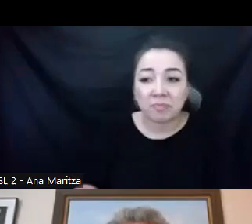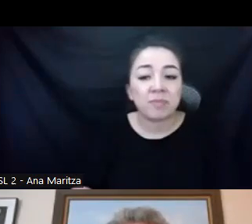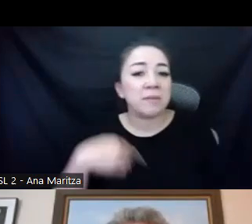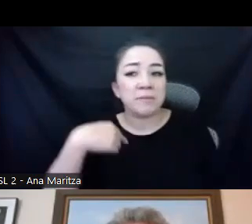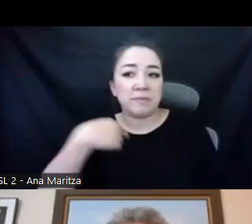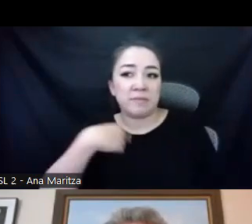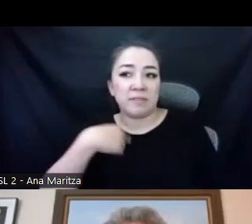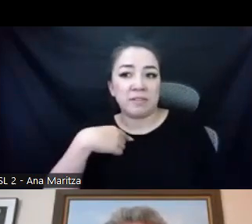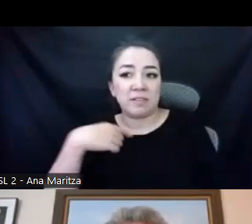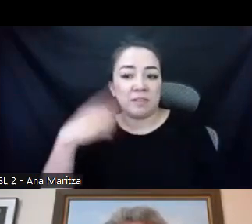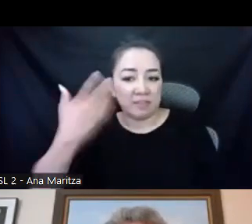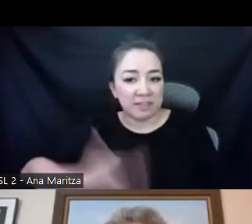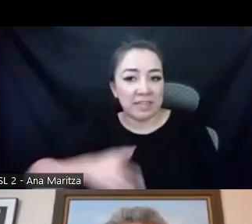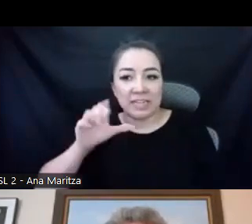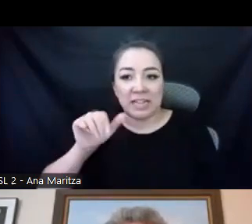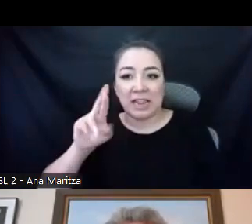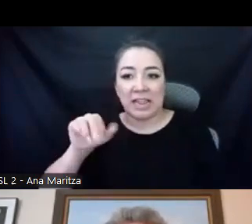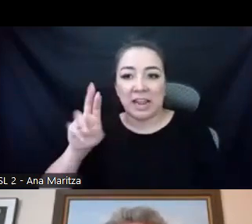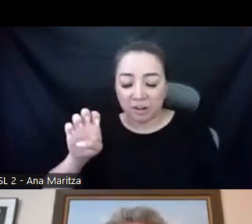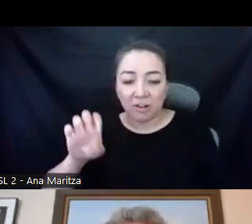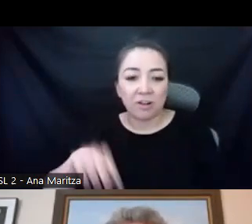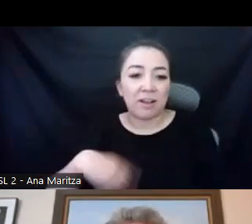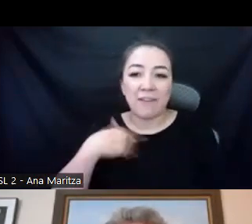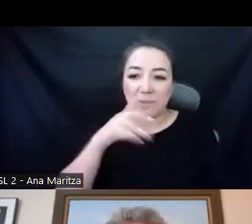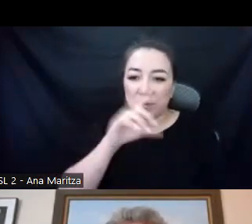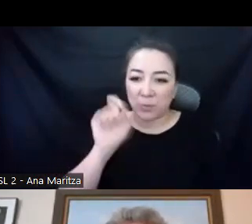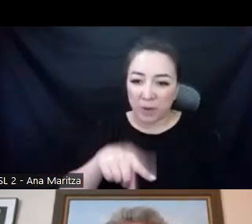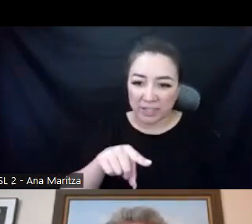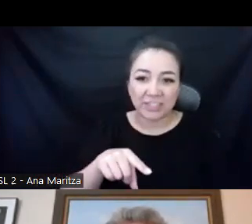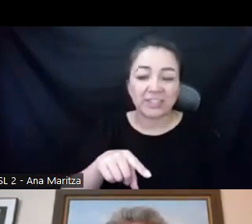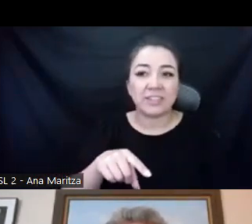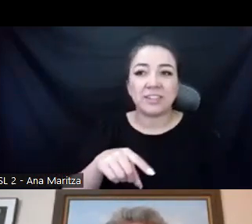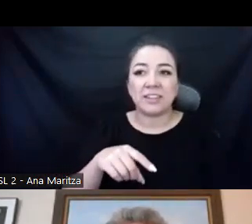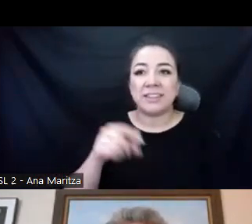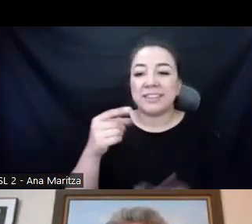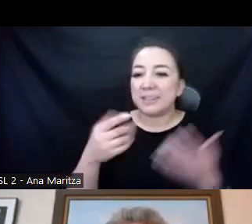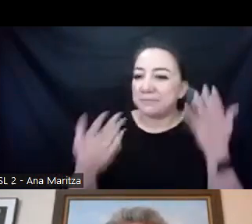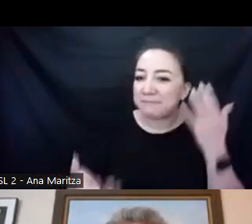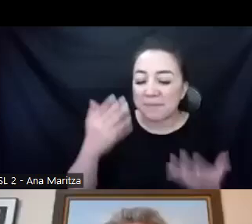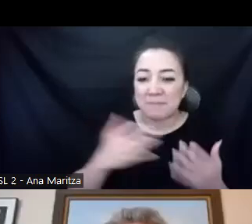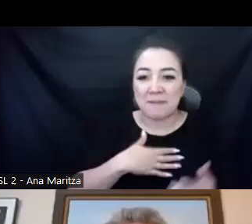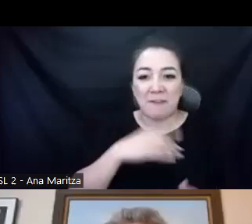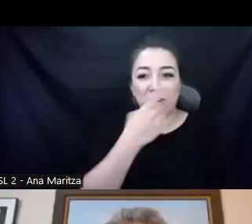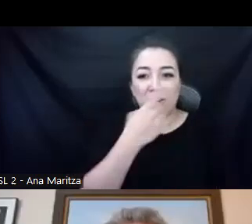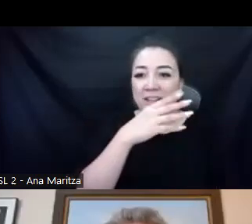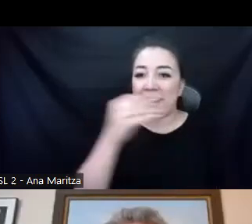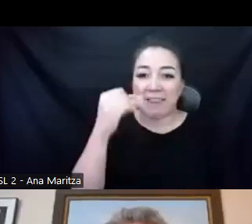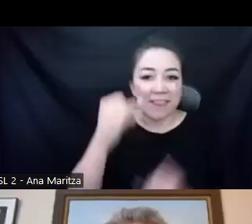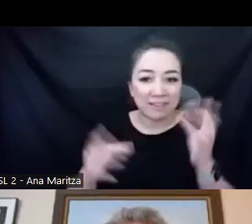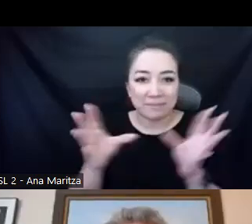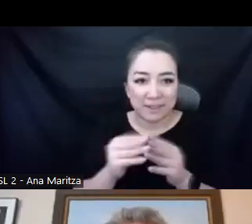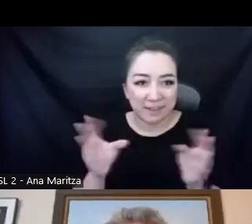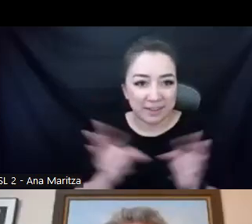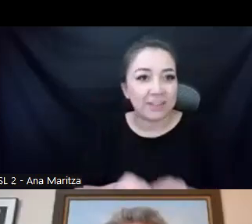certainly can. This is Claire. I have a question, and this may be my first and last meeting, so